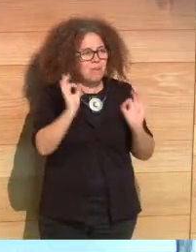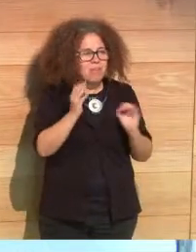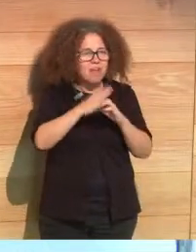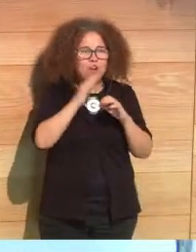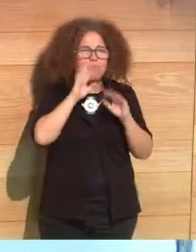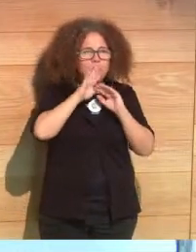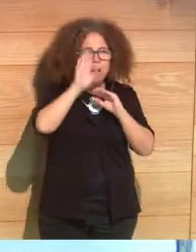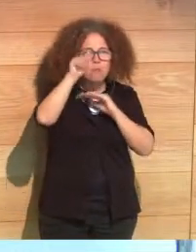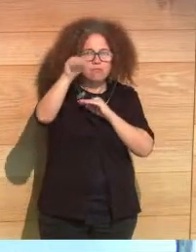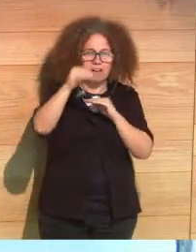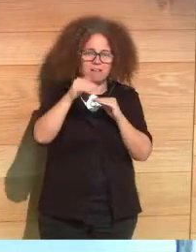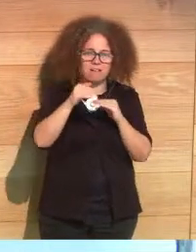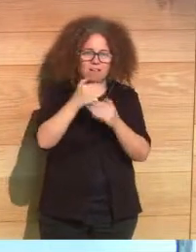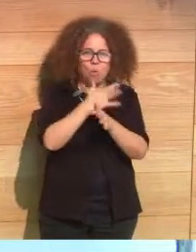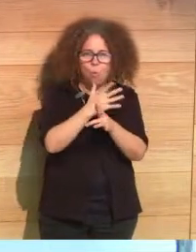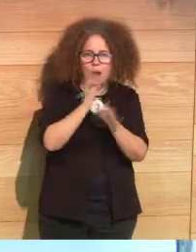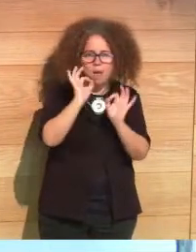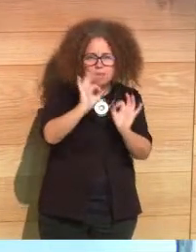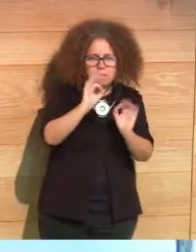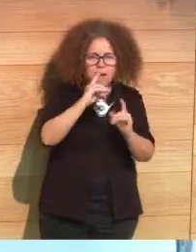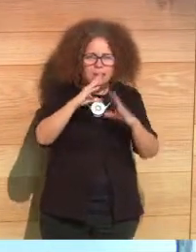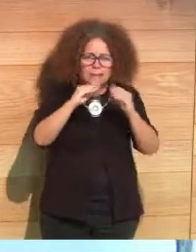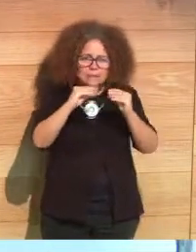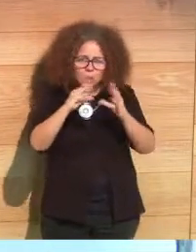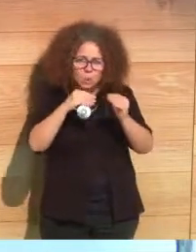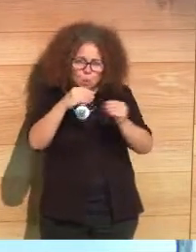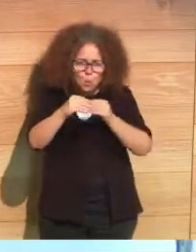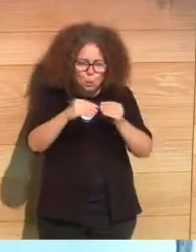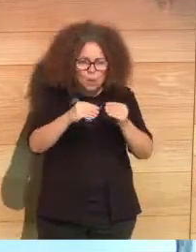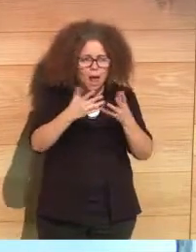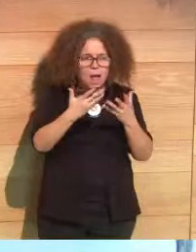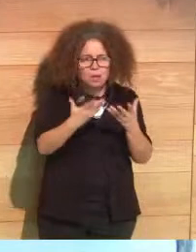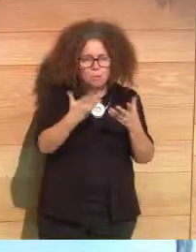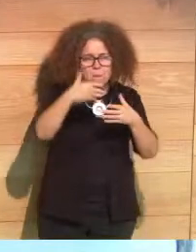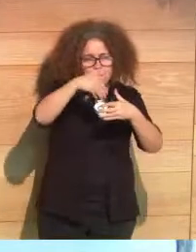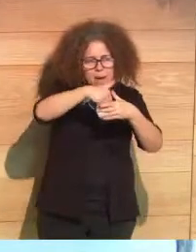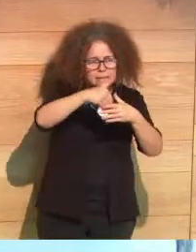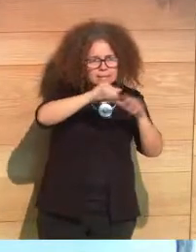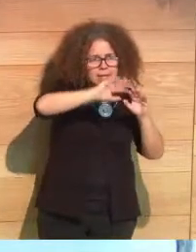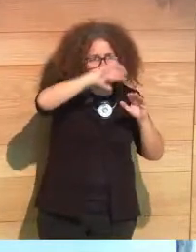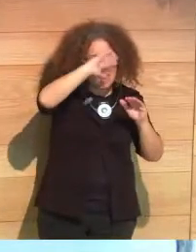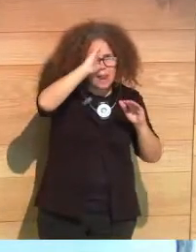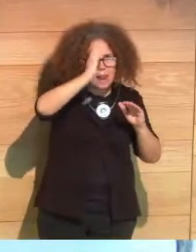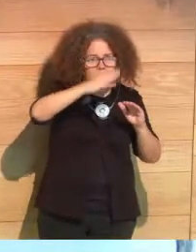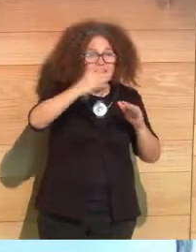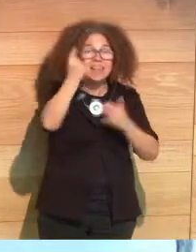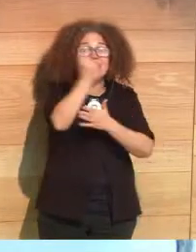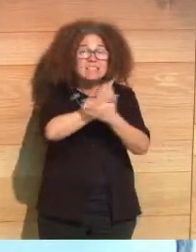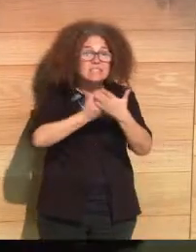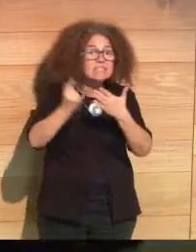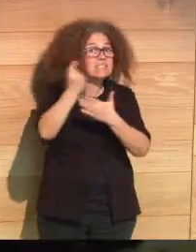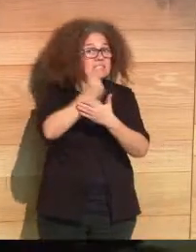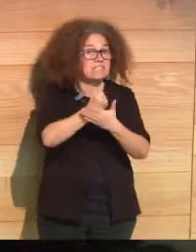these textures and maybe more complex type of design in the content.